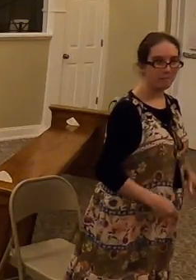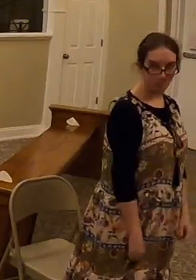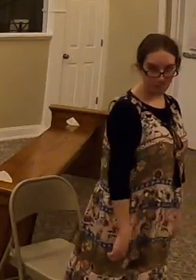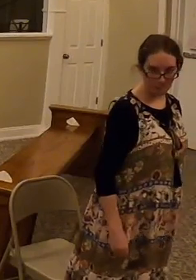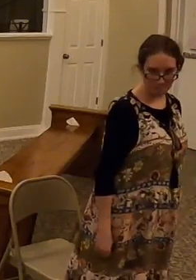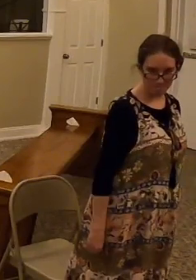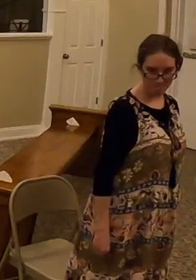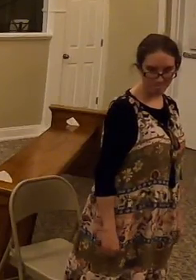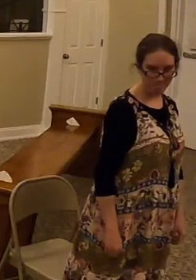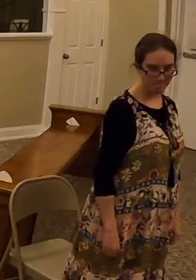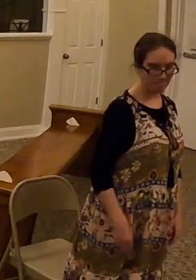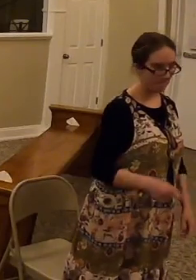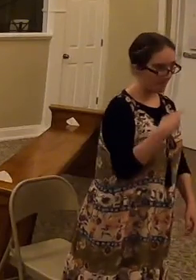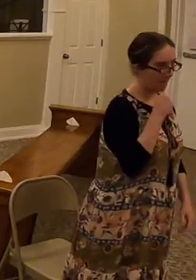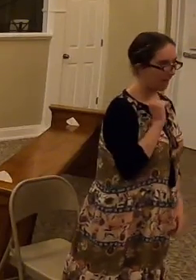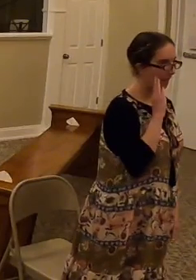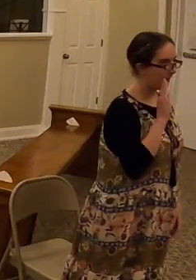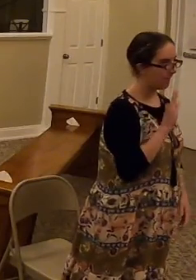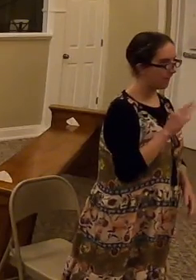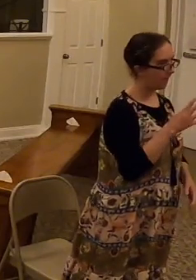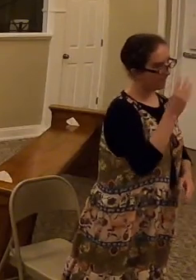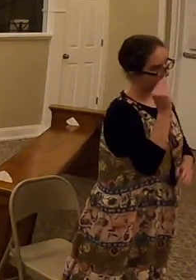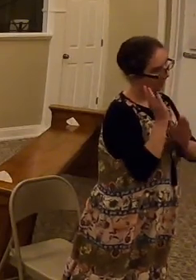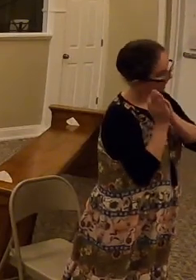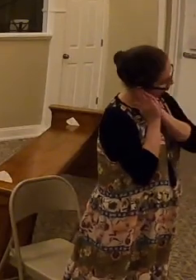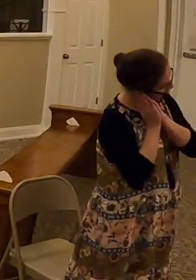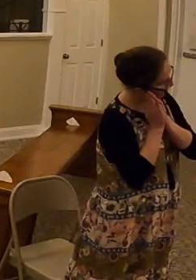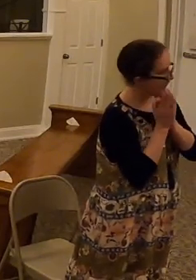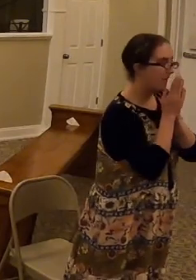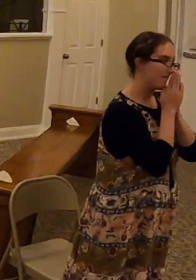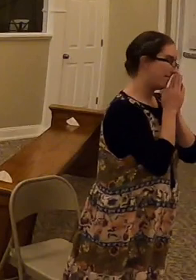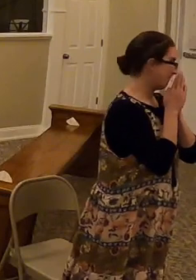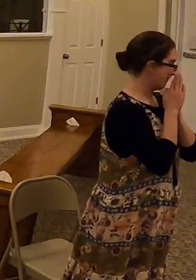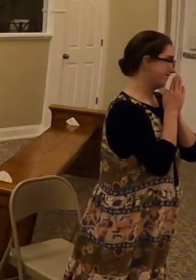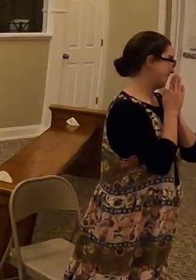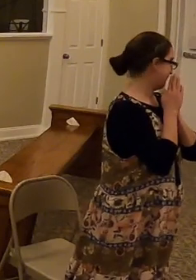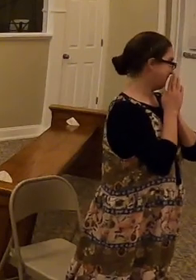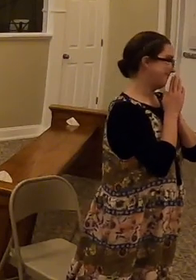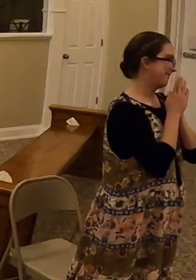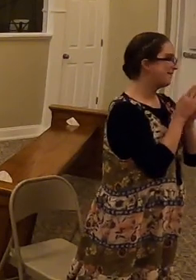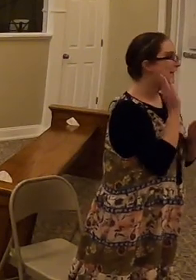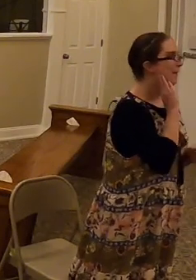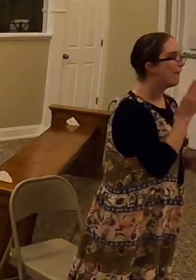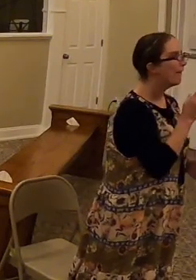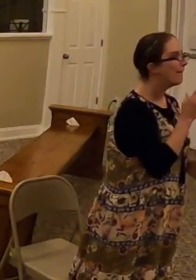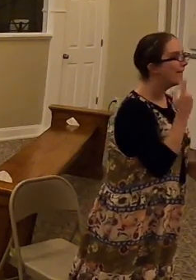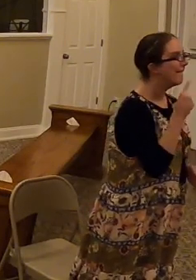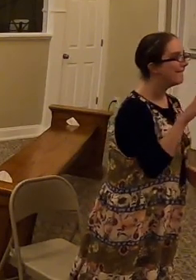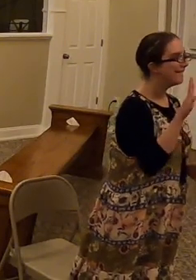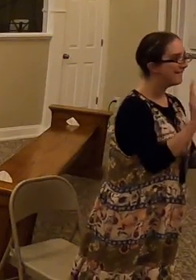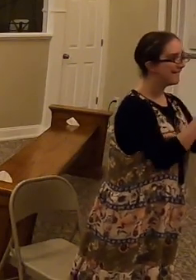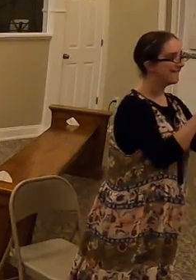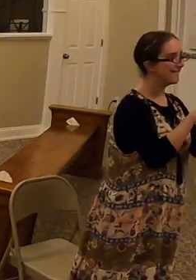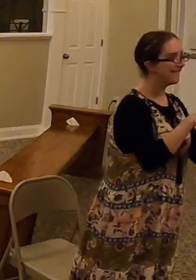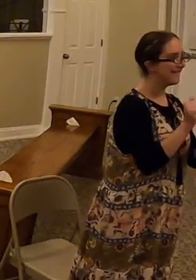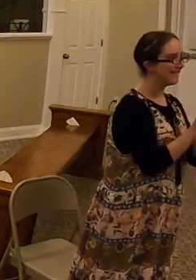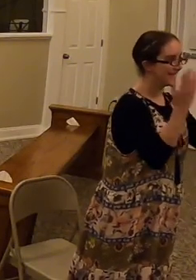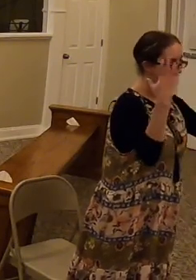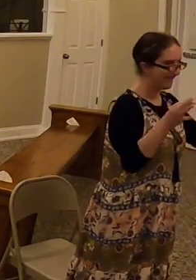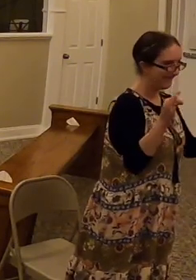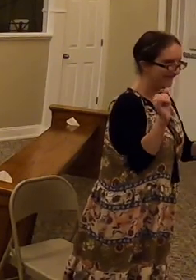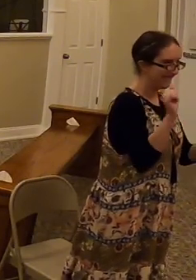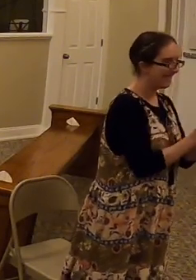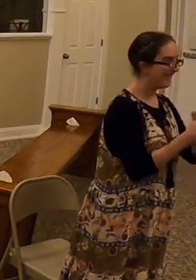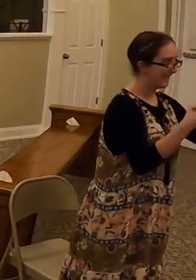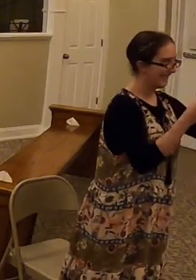Hallelujah. Don't say, I'm going to lay right here on the bed and pray. Because you'll get the first 5 minutes in, and that'll be the end of that